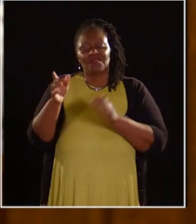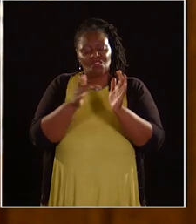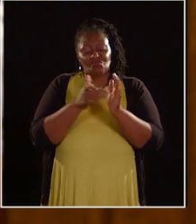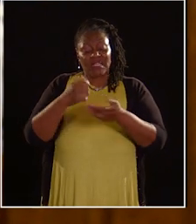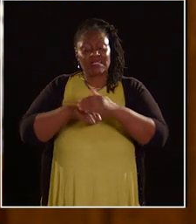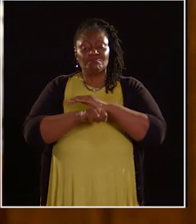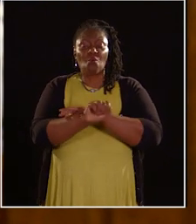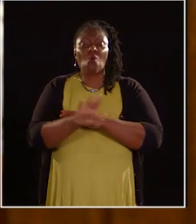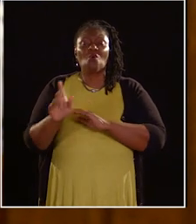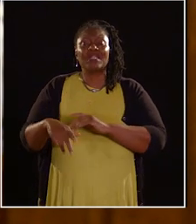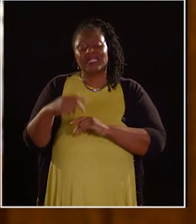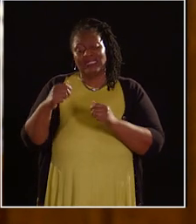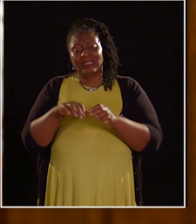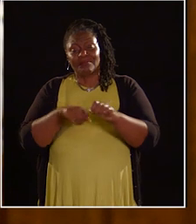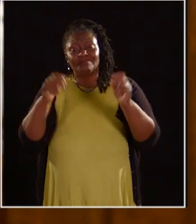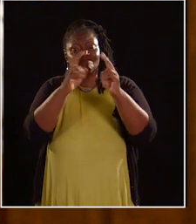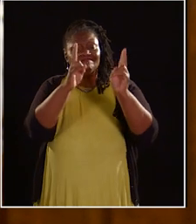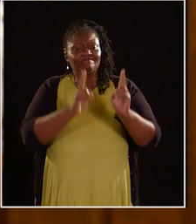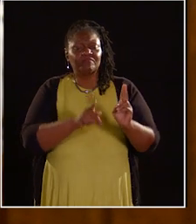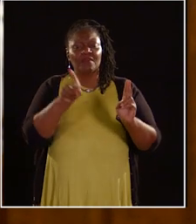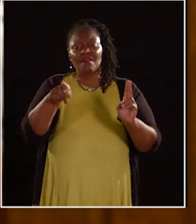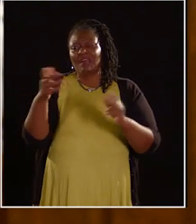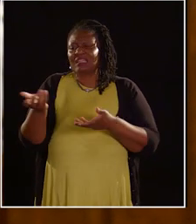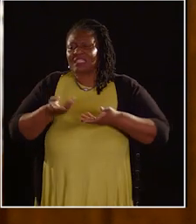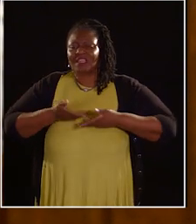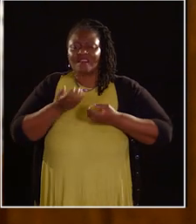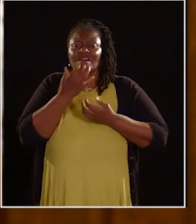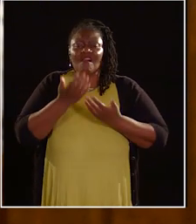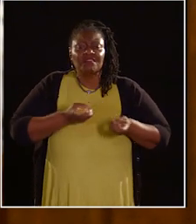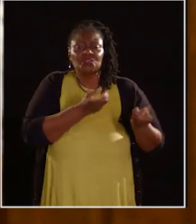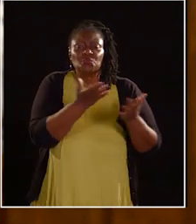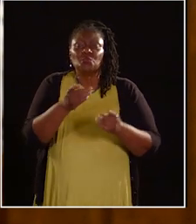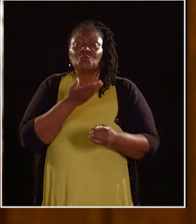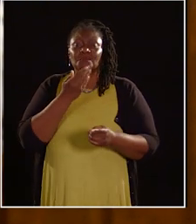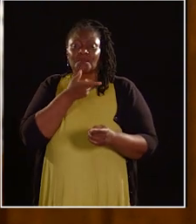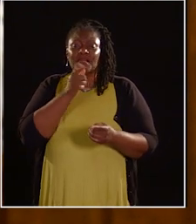Christ, born in a stable, give courage to all who are homeless.